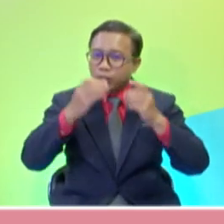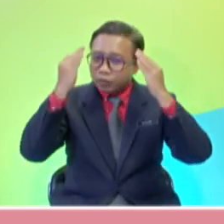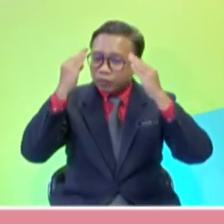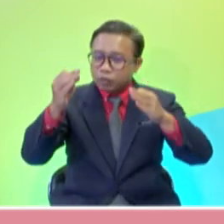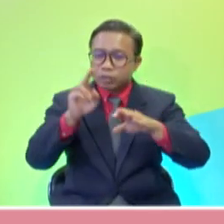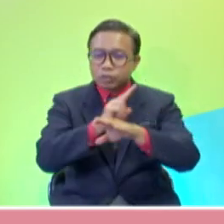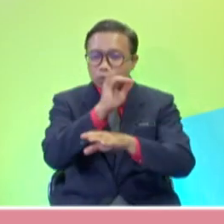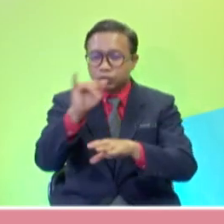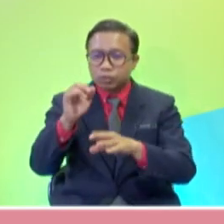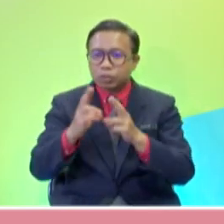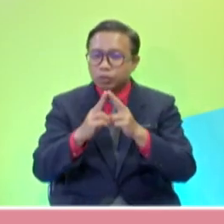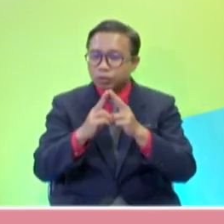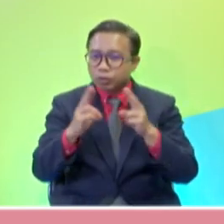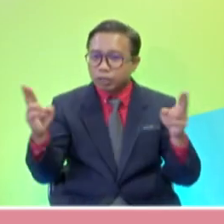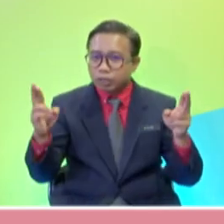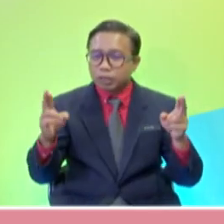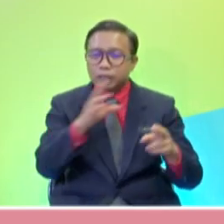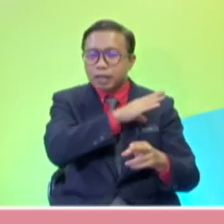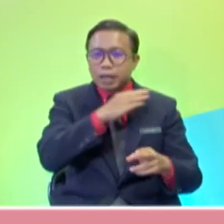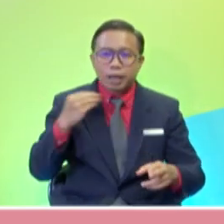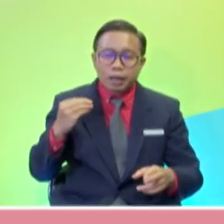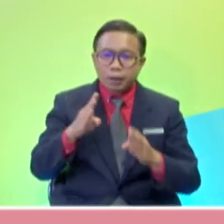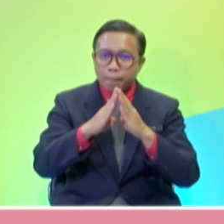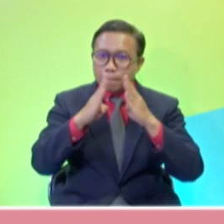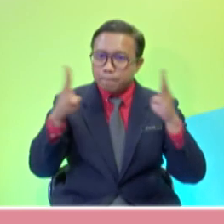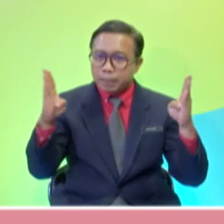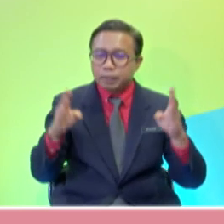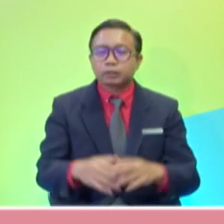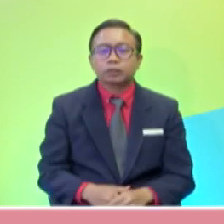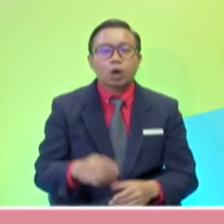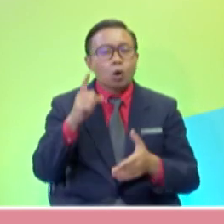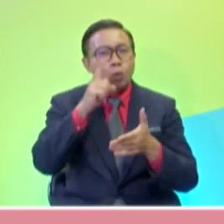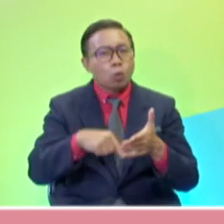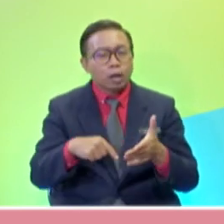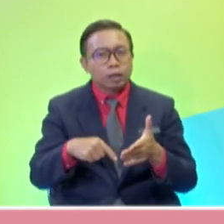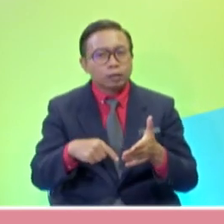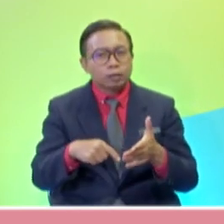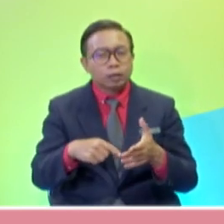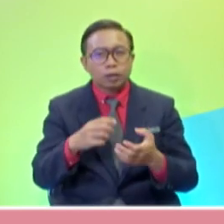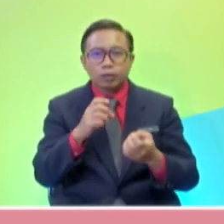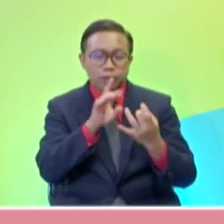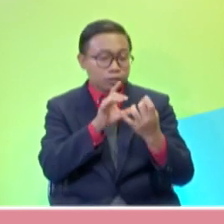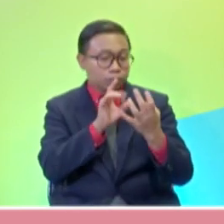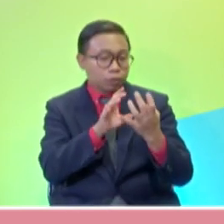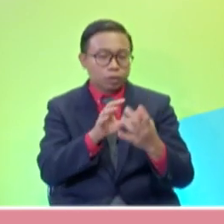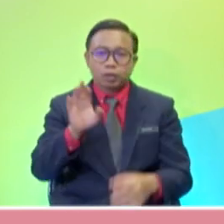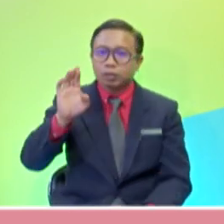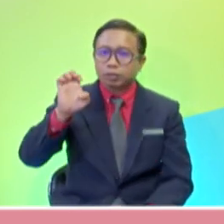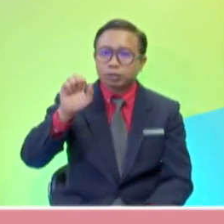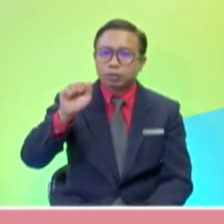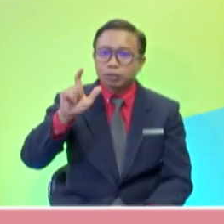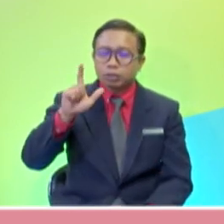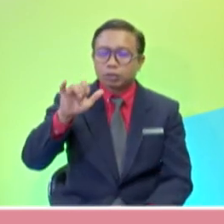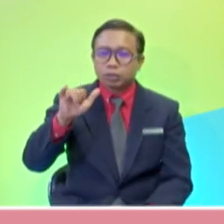using really and a bit. Okay? And as what Freda responded just now, really means the